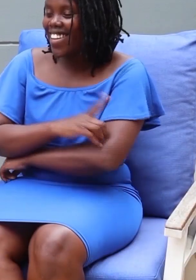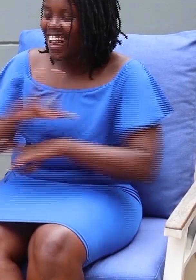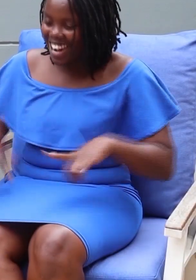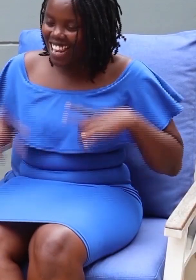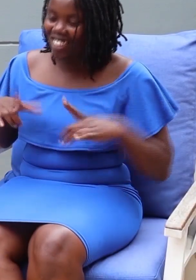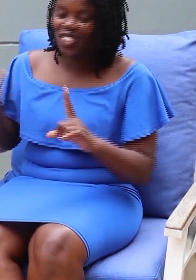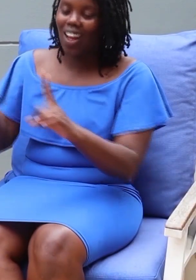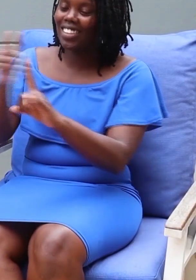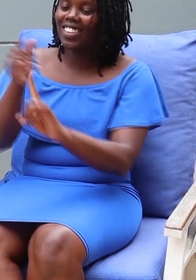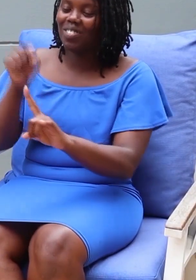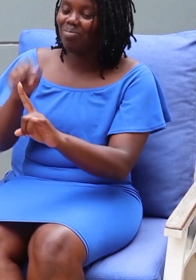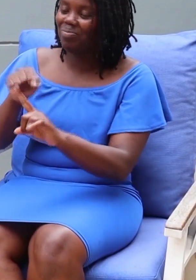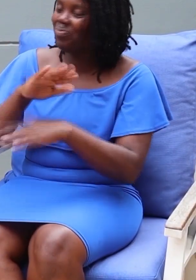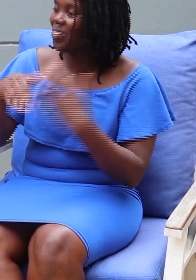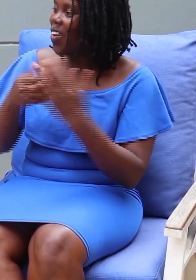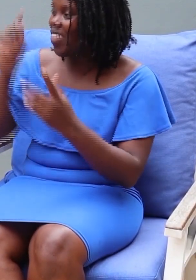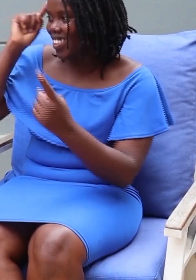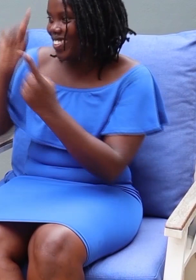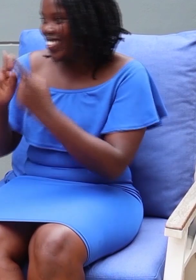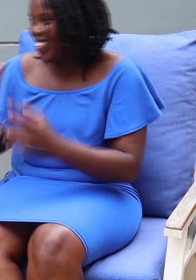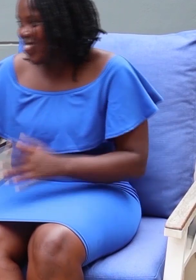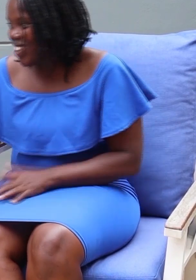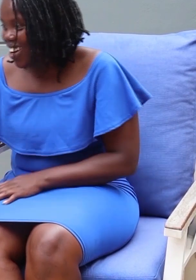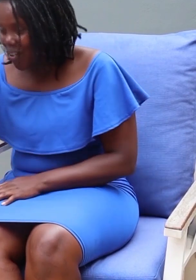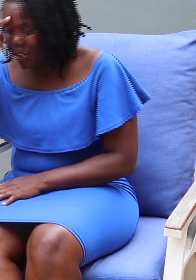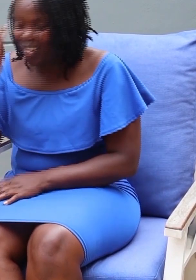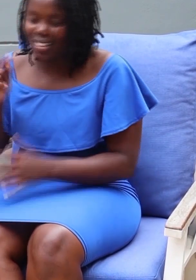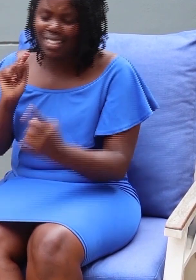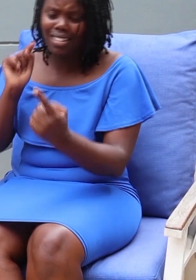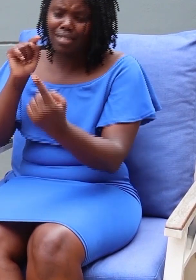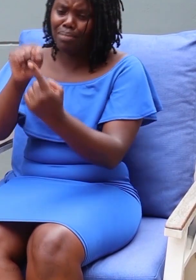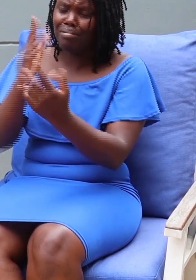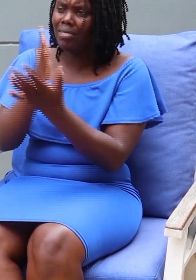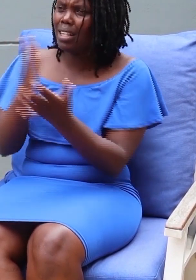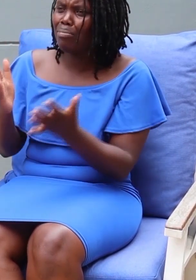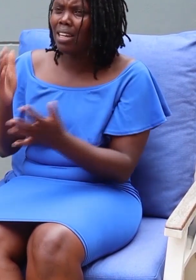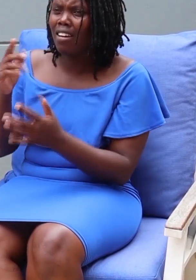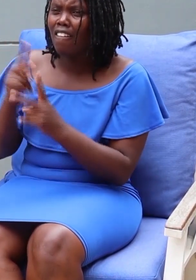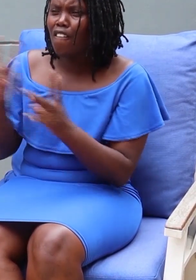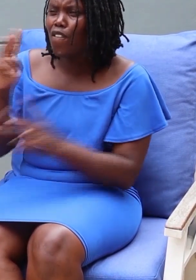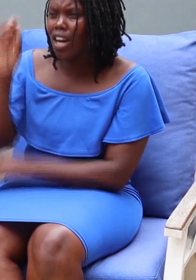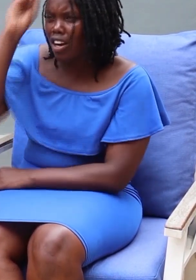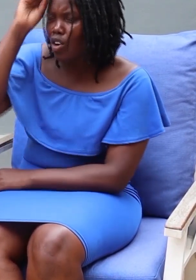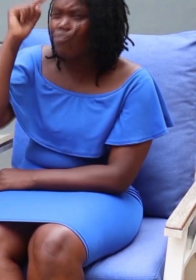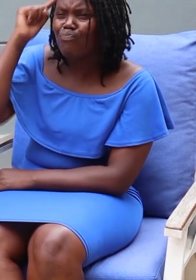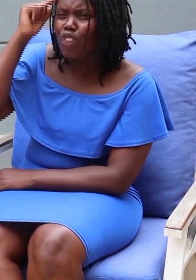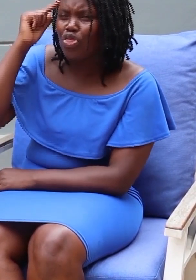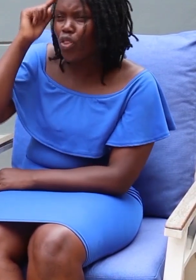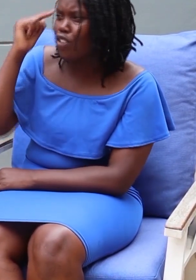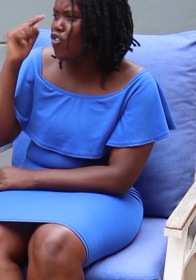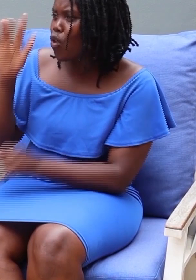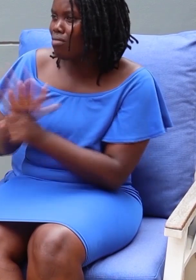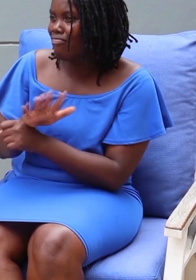May one day your words may you achieve your words one day. So now,